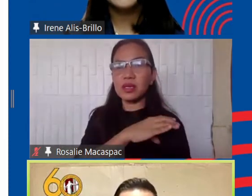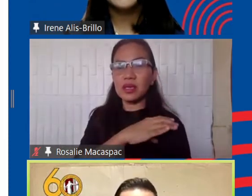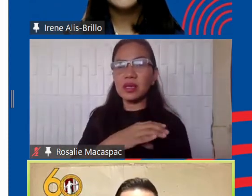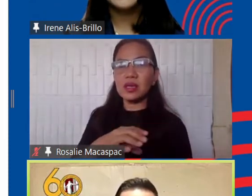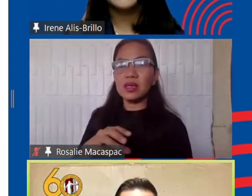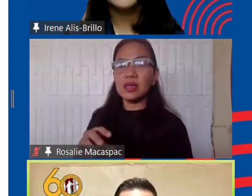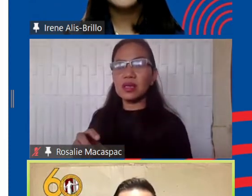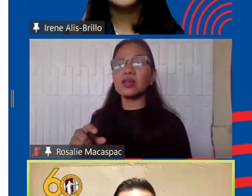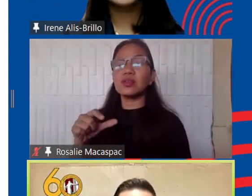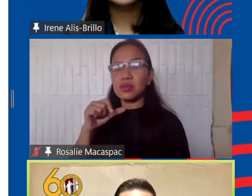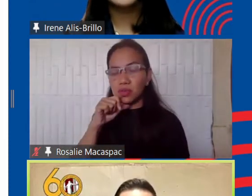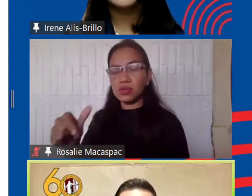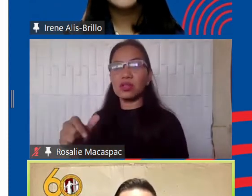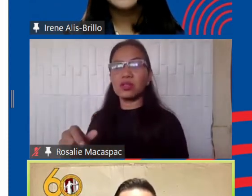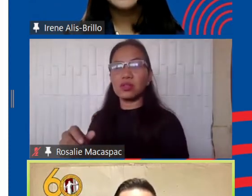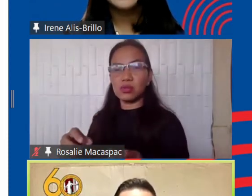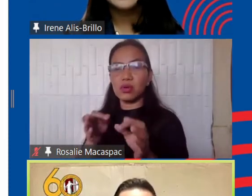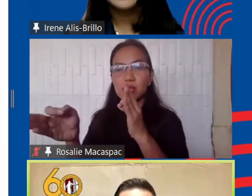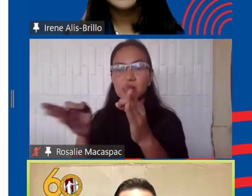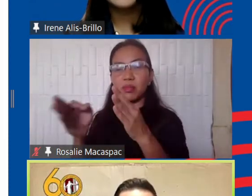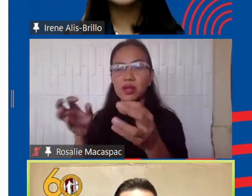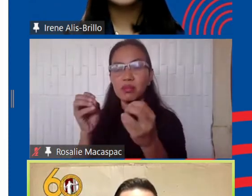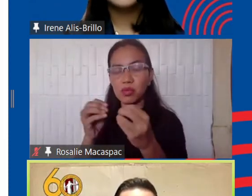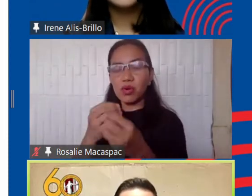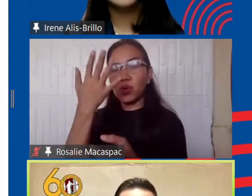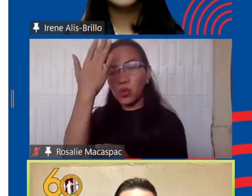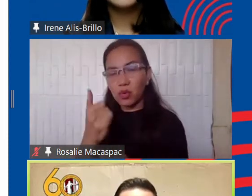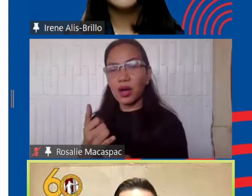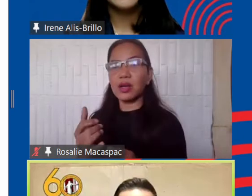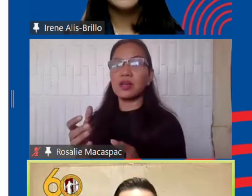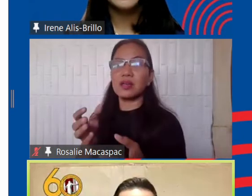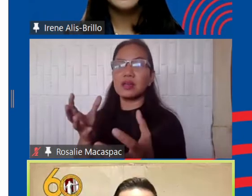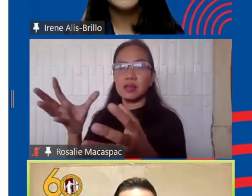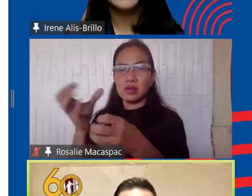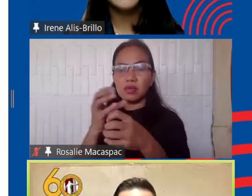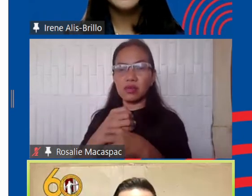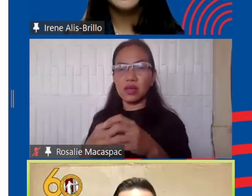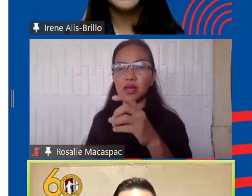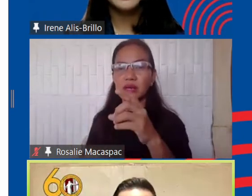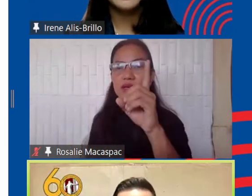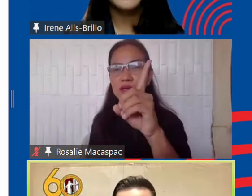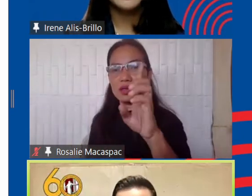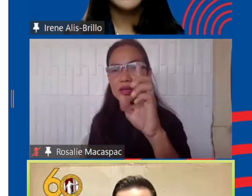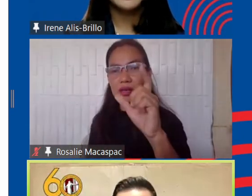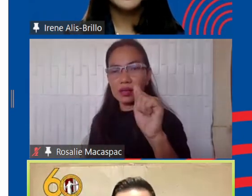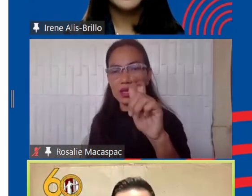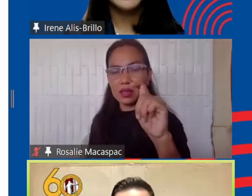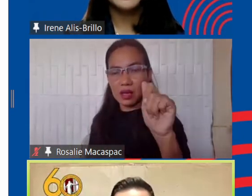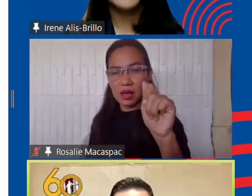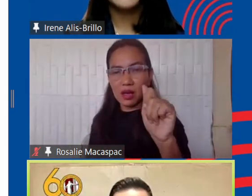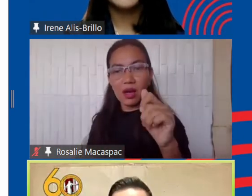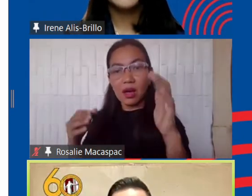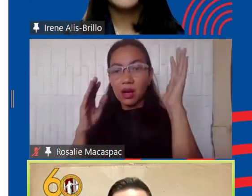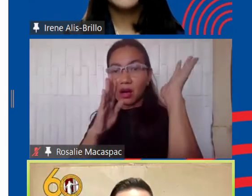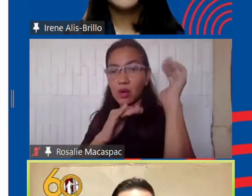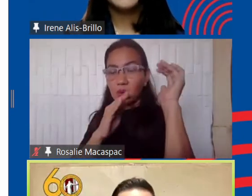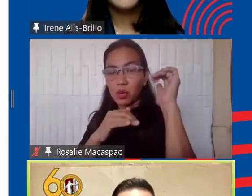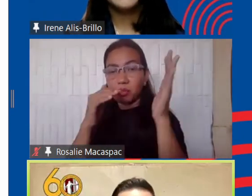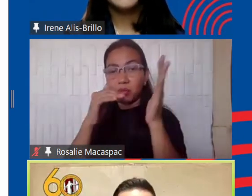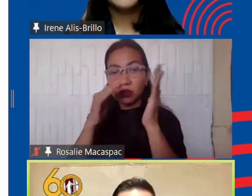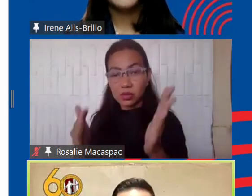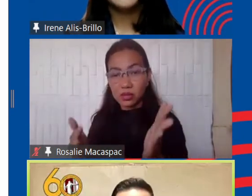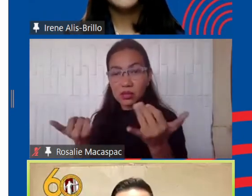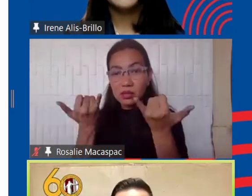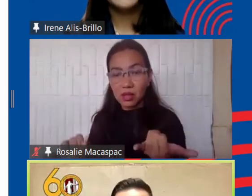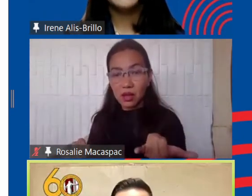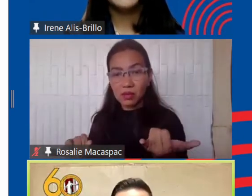you're collecting that particular data. So Mhm. I hope that to the students who are listening right now, if